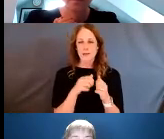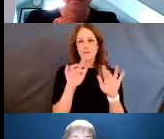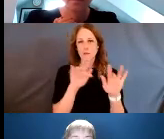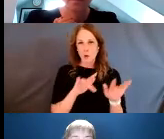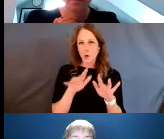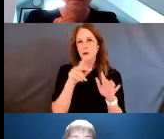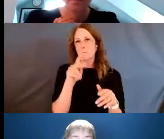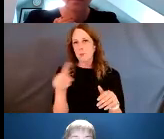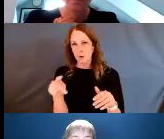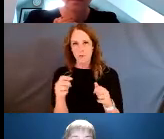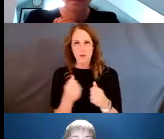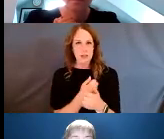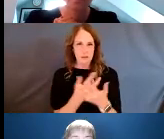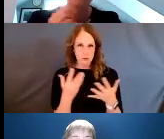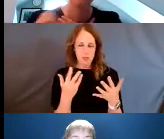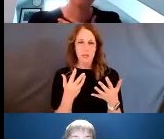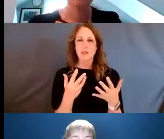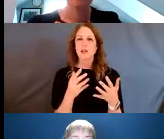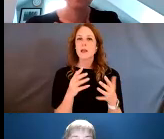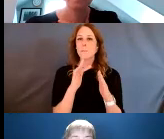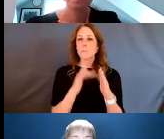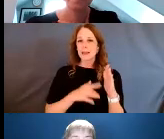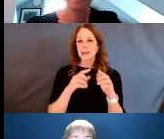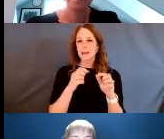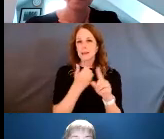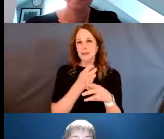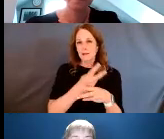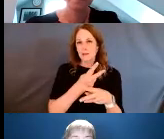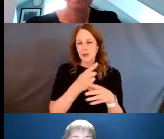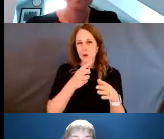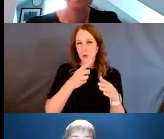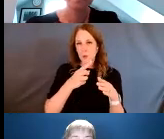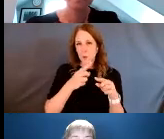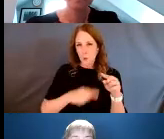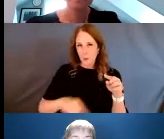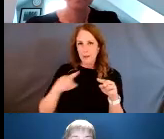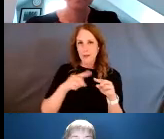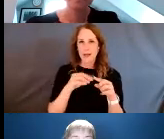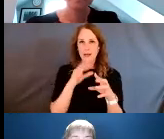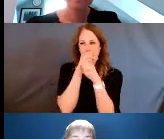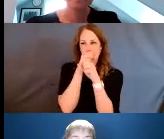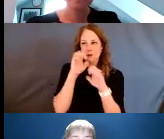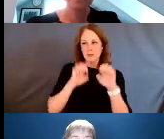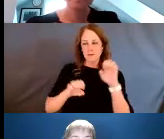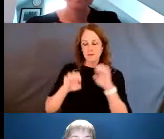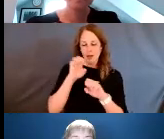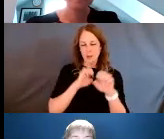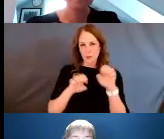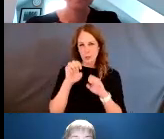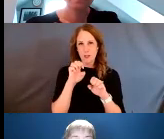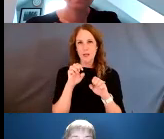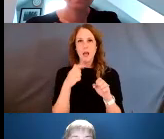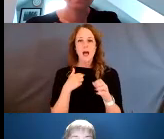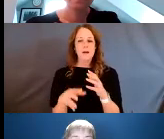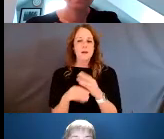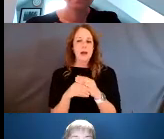PowerPoint slides, the blank self-care wheel, and the anonymous evaluation form. So I've put the anonymous evaluation